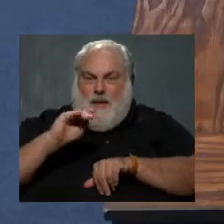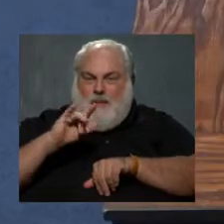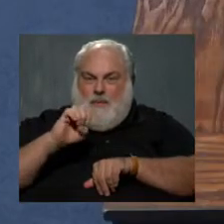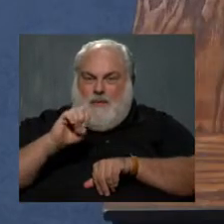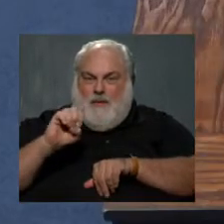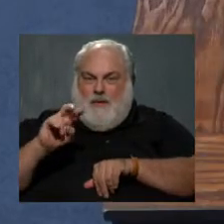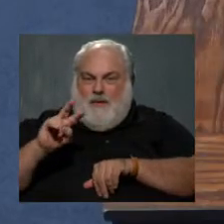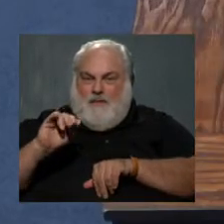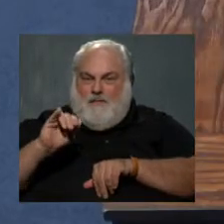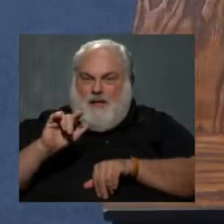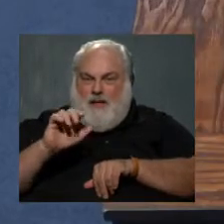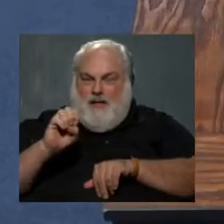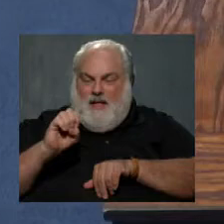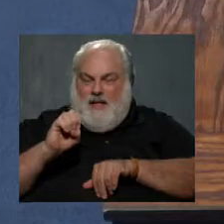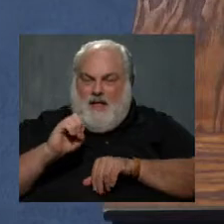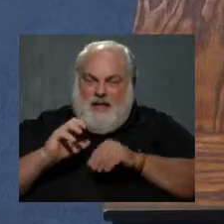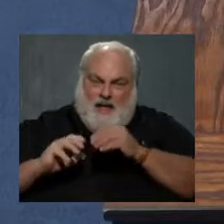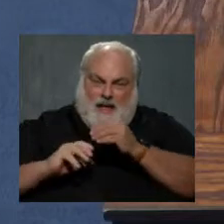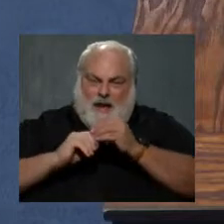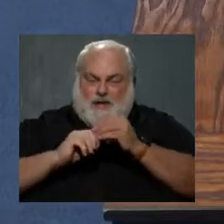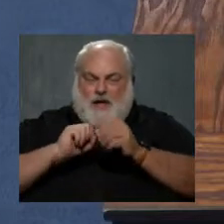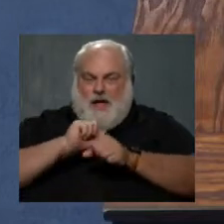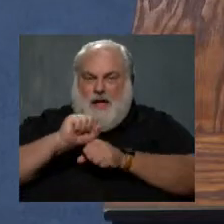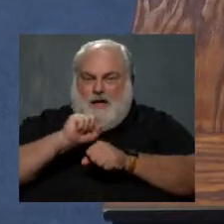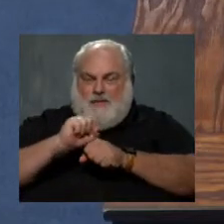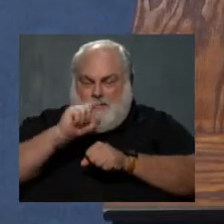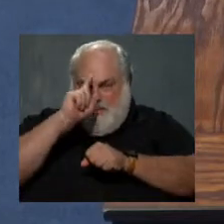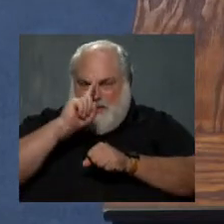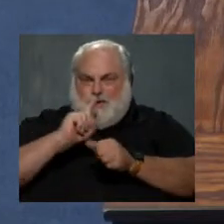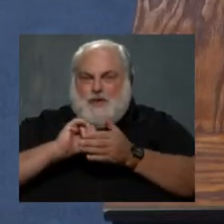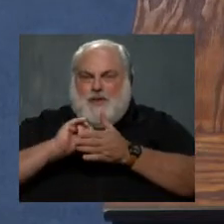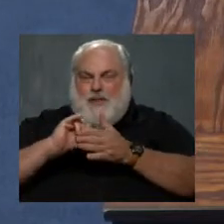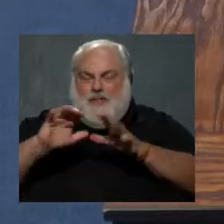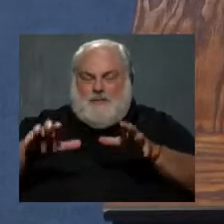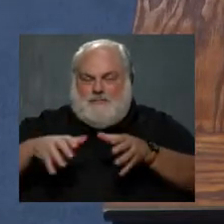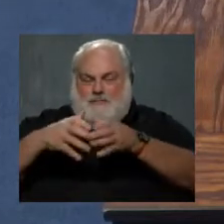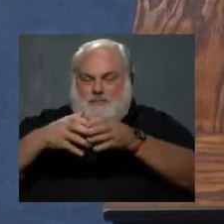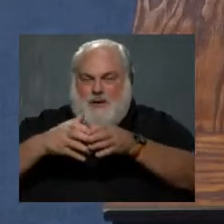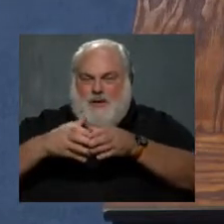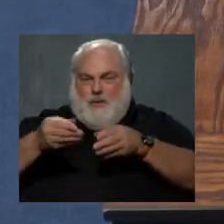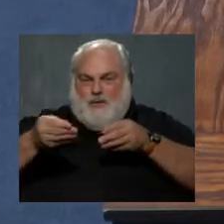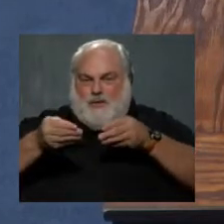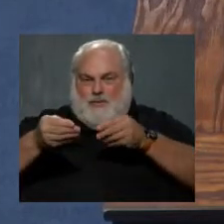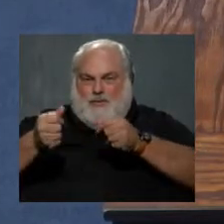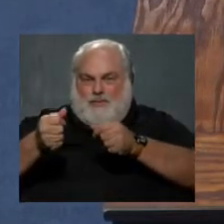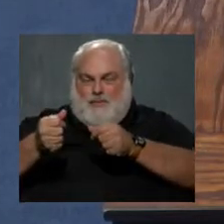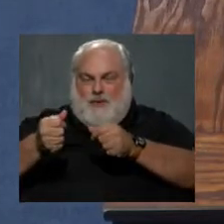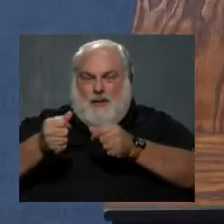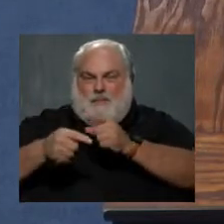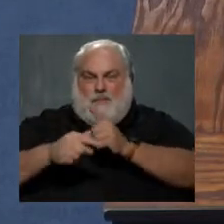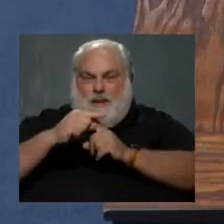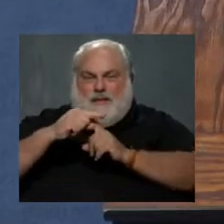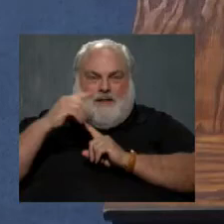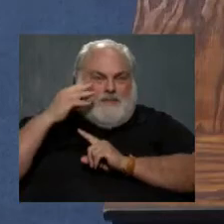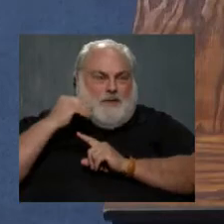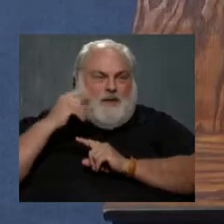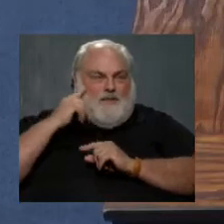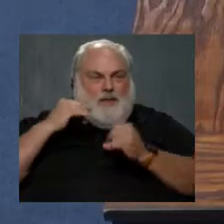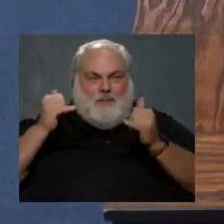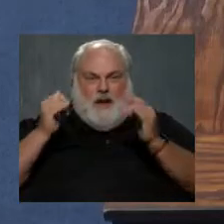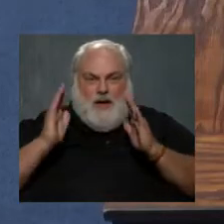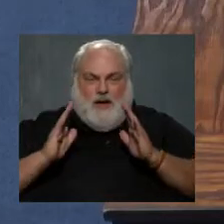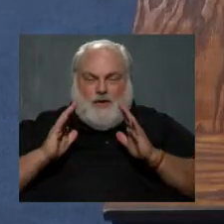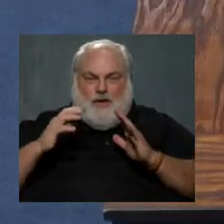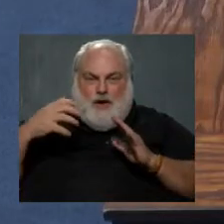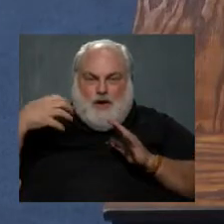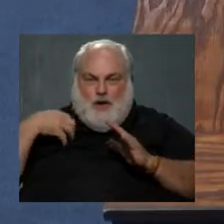puts in a great deal of additional effort to make sure the league runs smoothly. It's a positive experience for the players, the coaches, and the